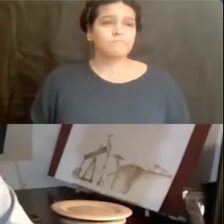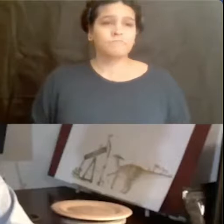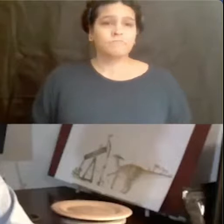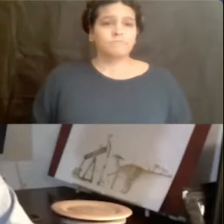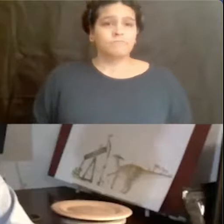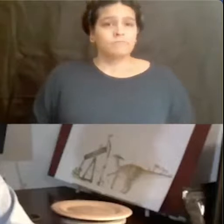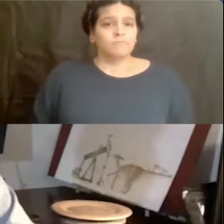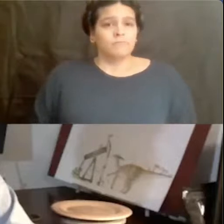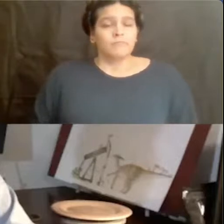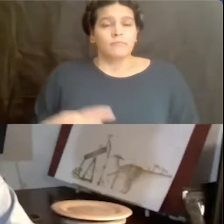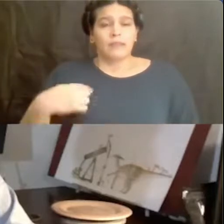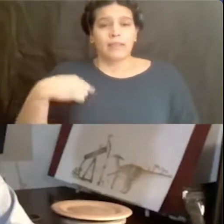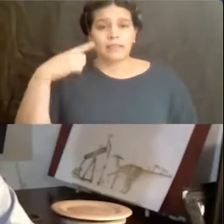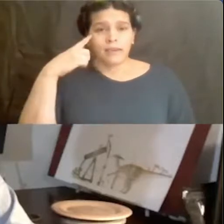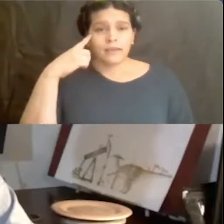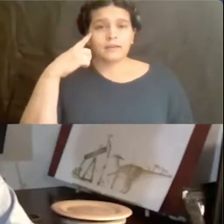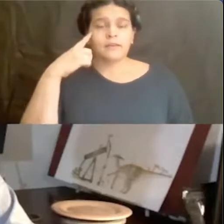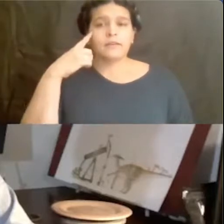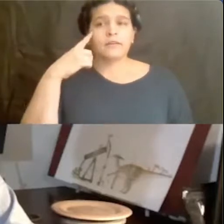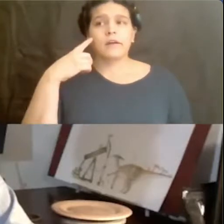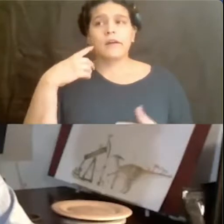I think